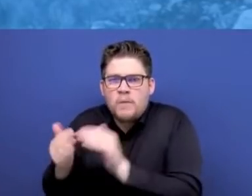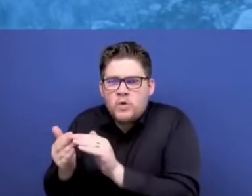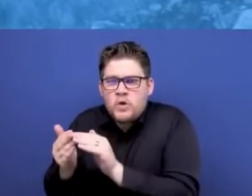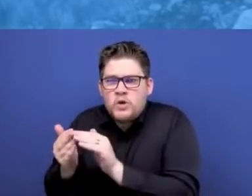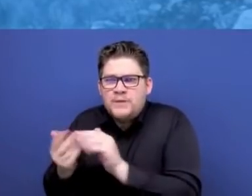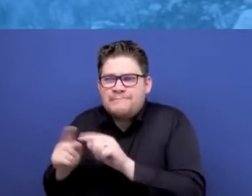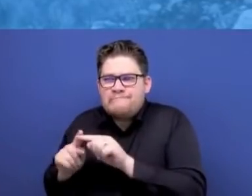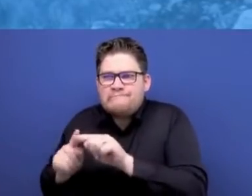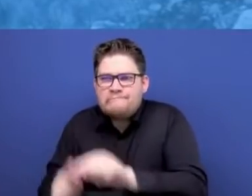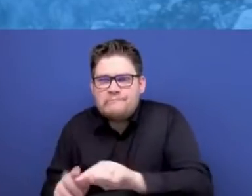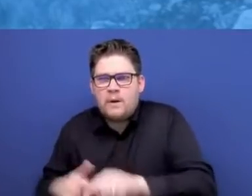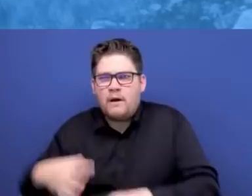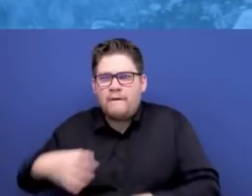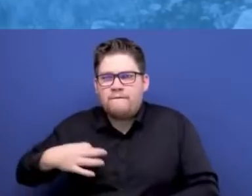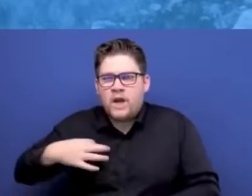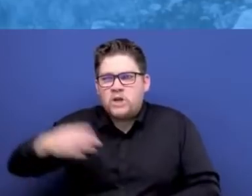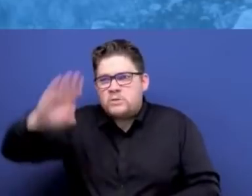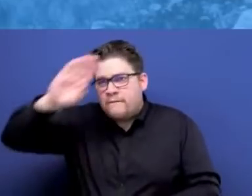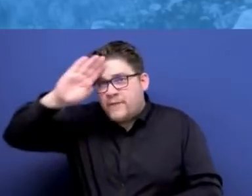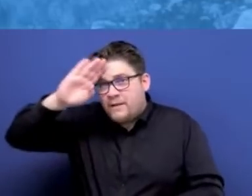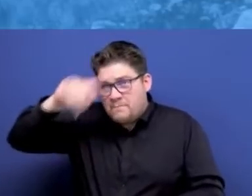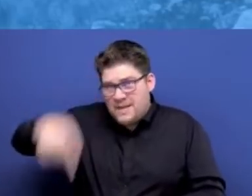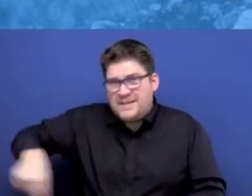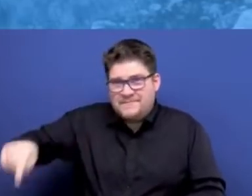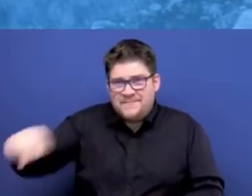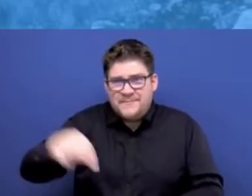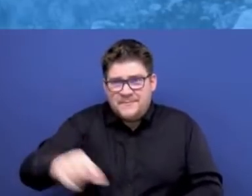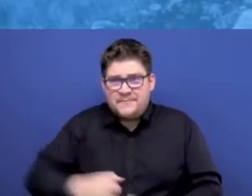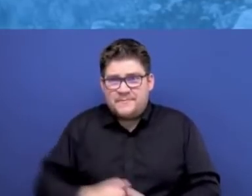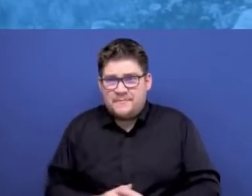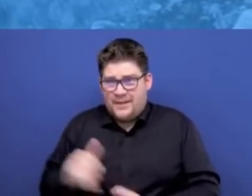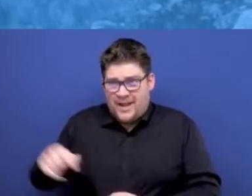them when they are able to provide assistance?